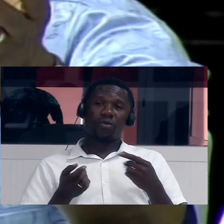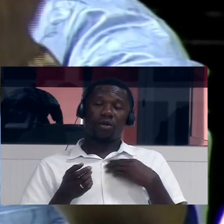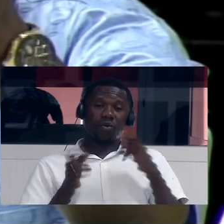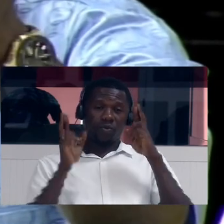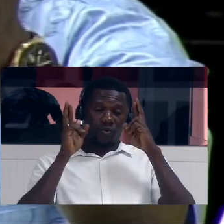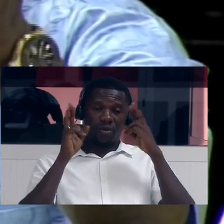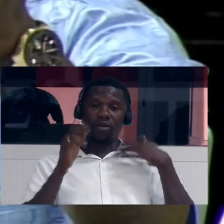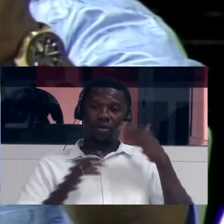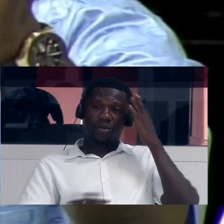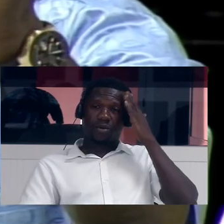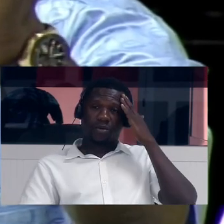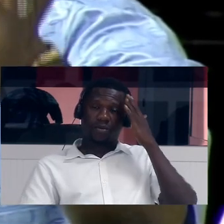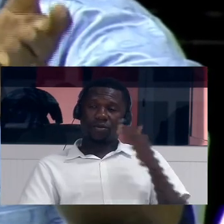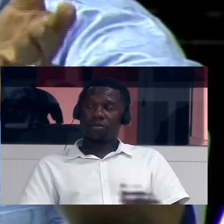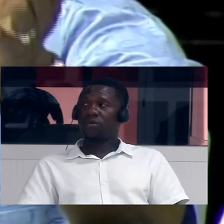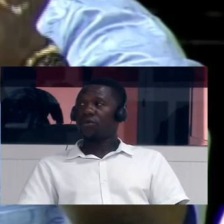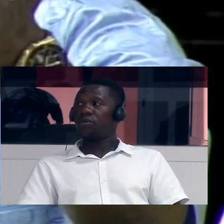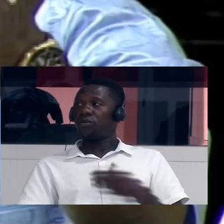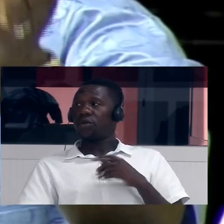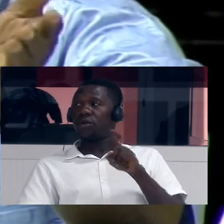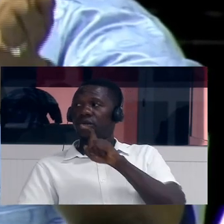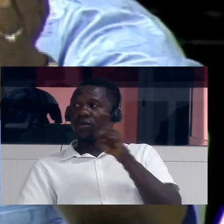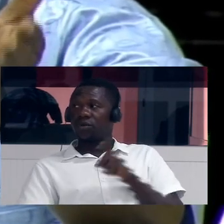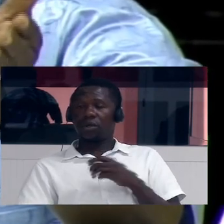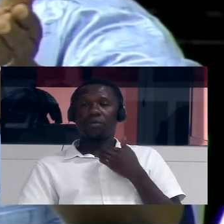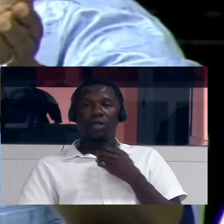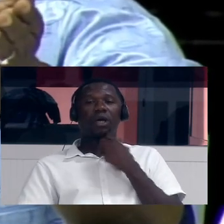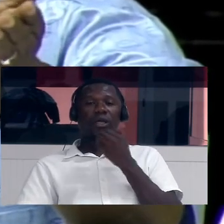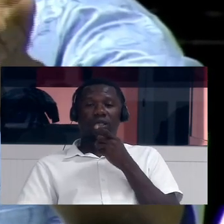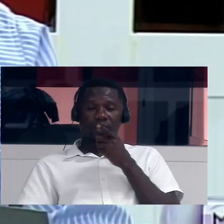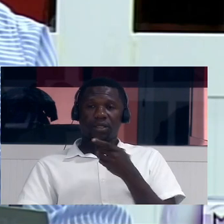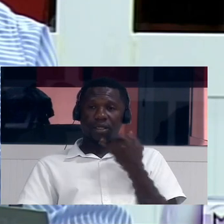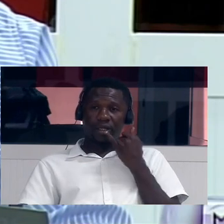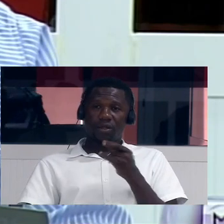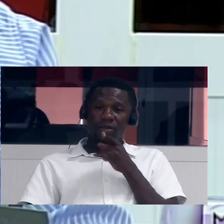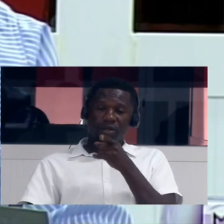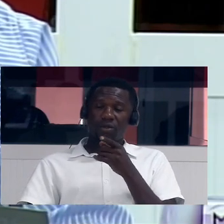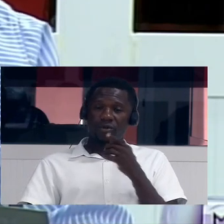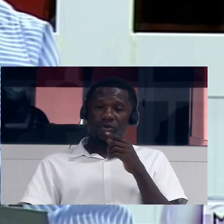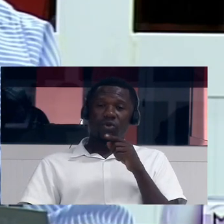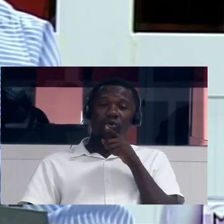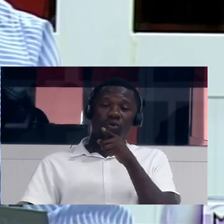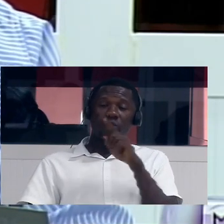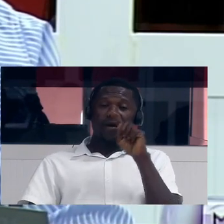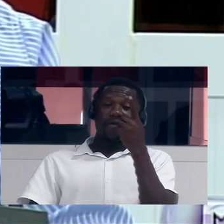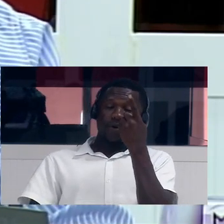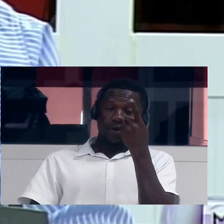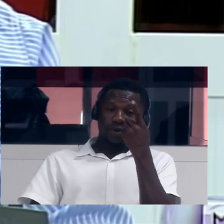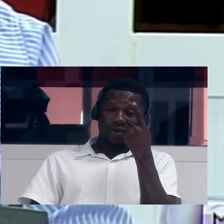knew. But the question I am asking is, did you first